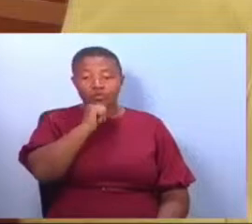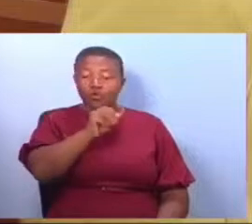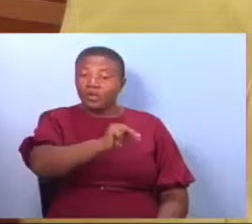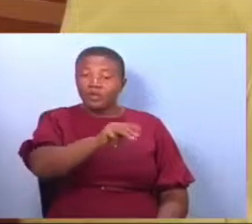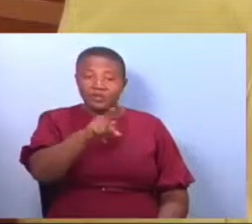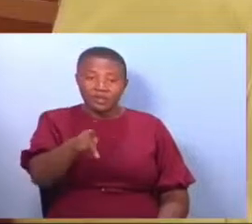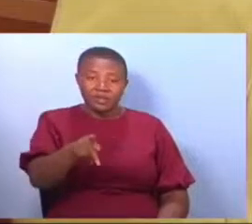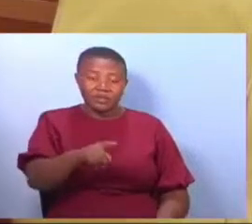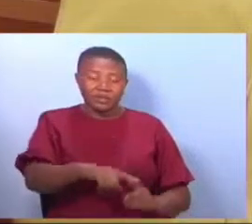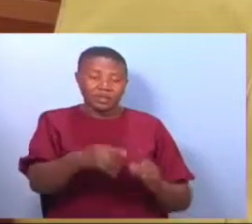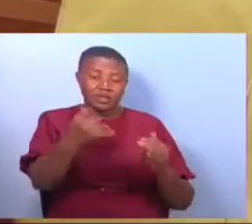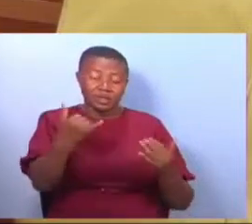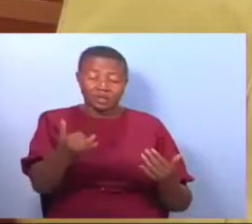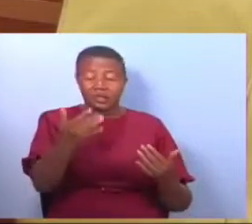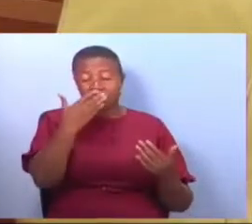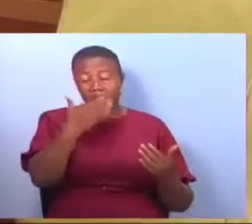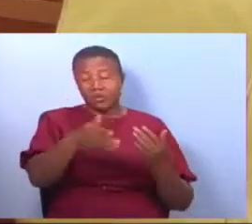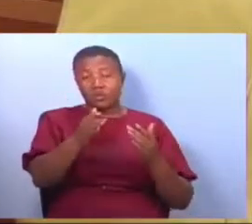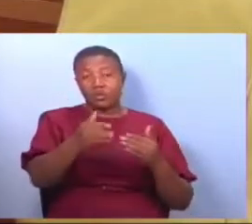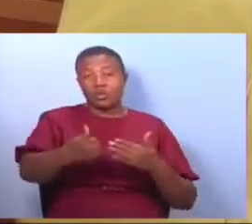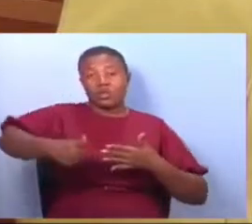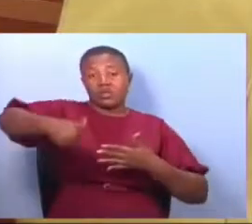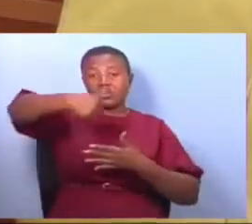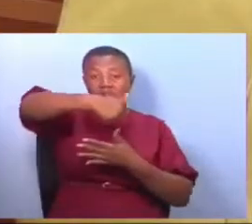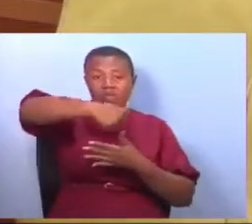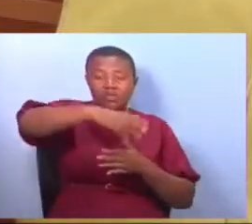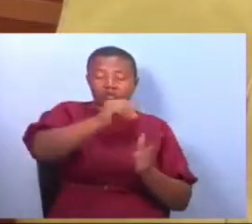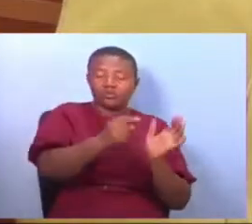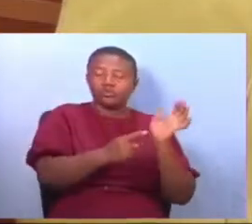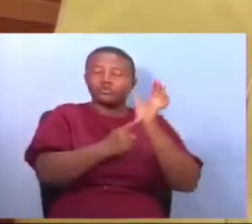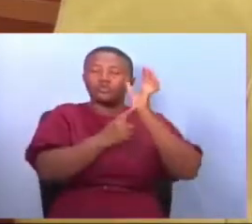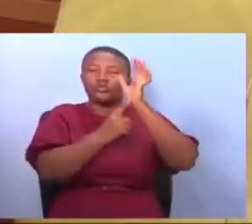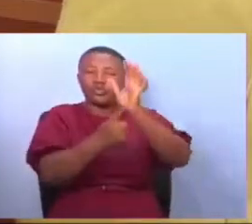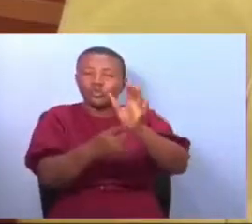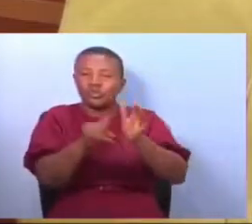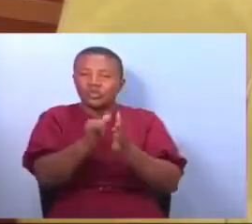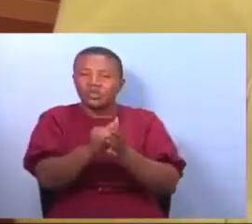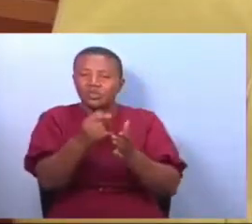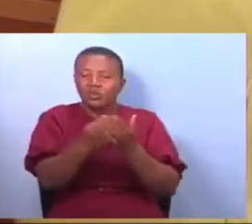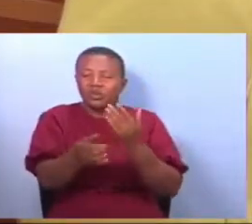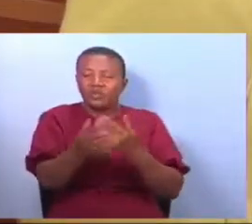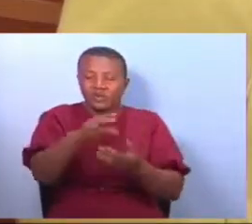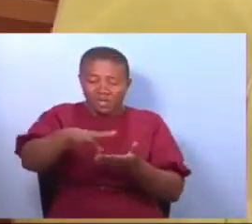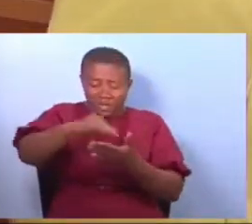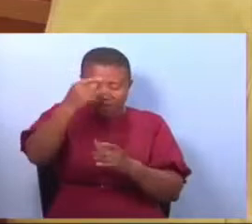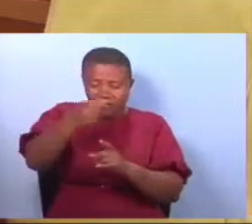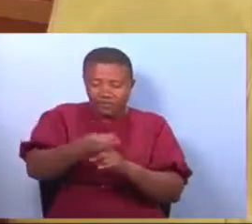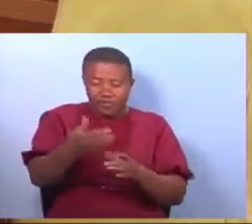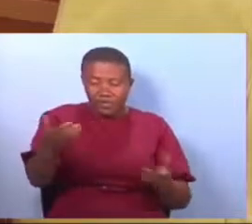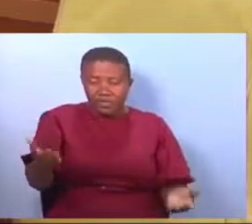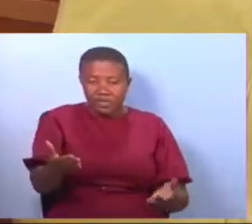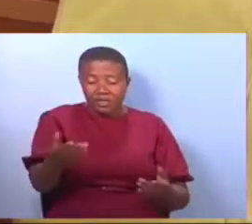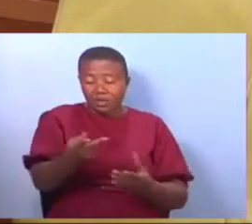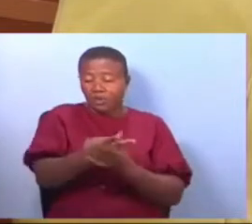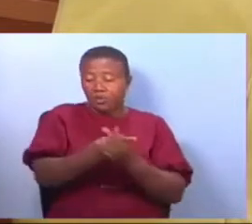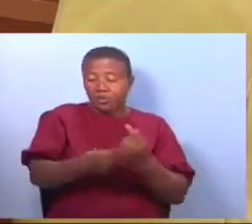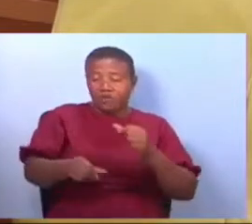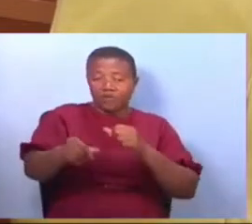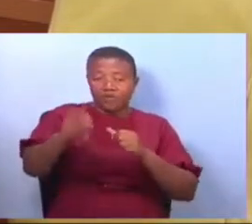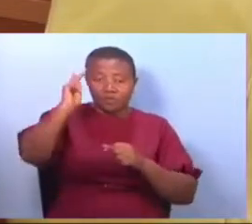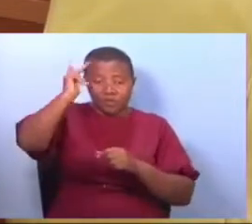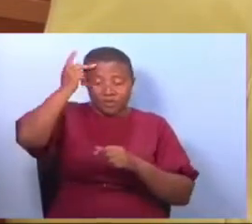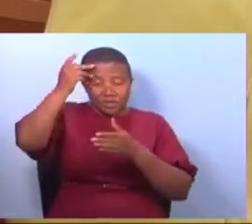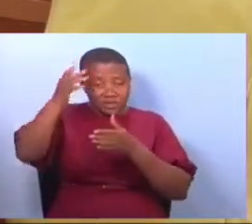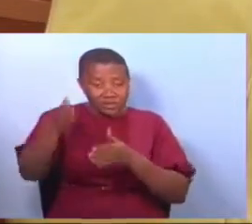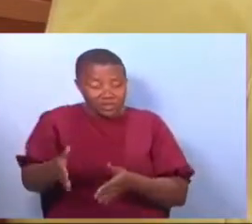on to exhibit that which he has learned from this House as a politician and as a scientist. And so when you